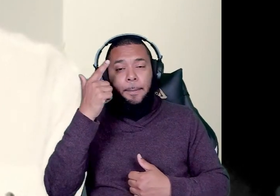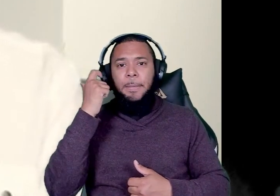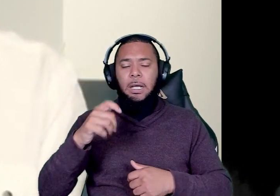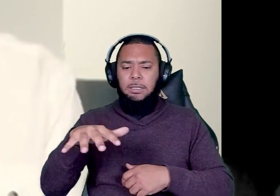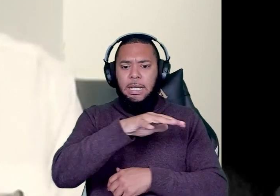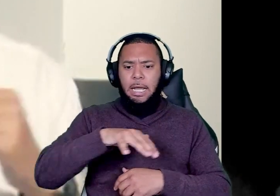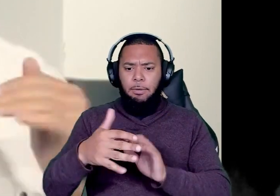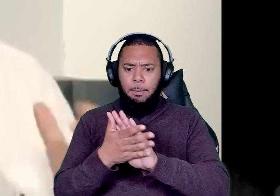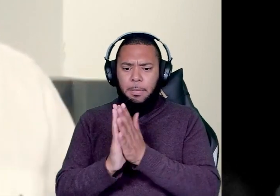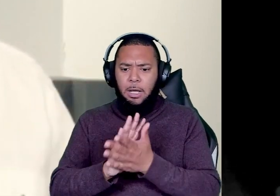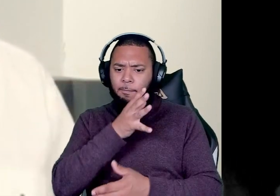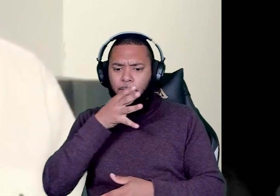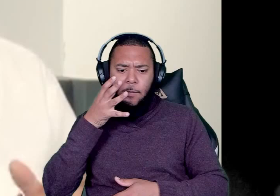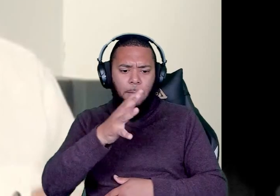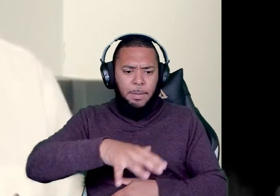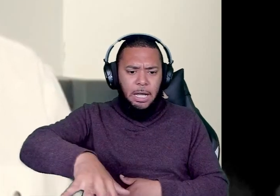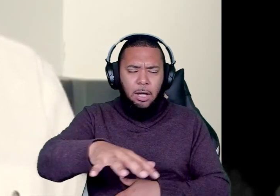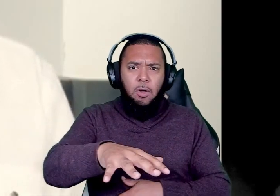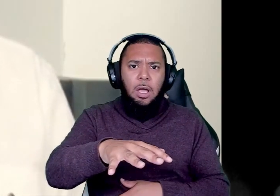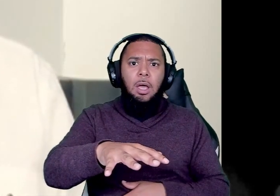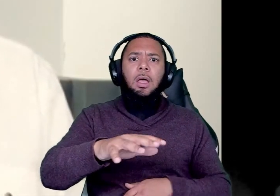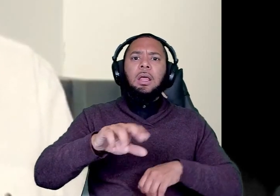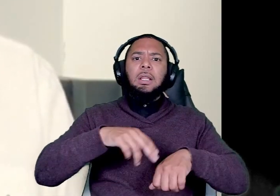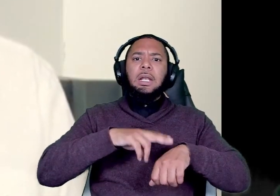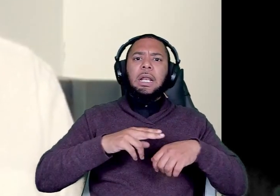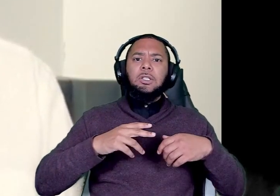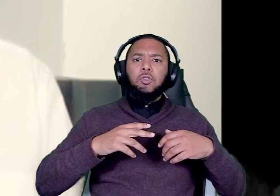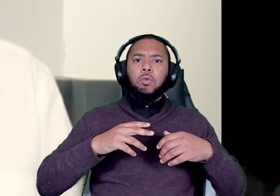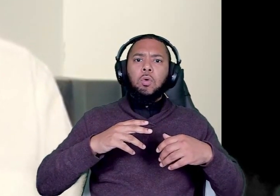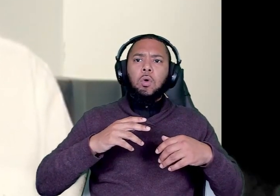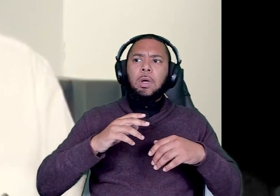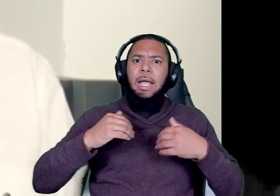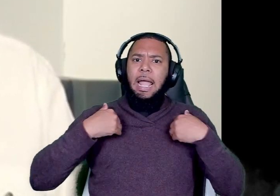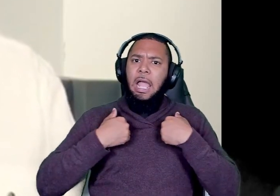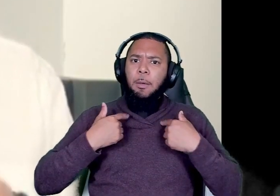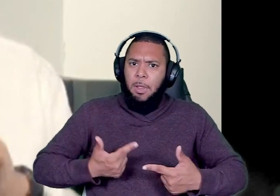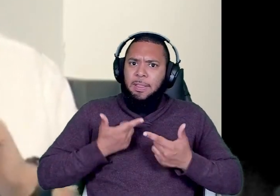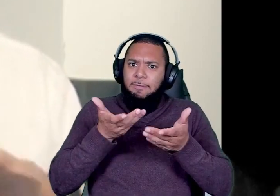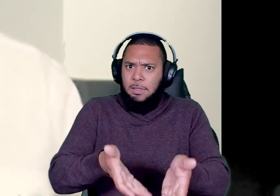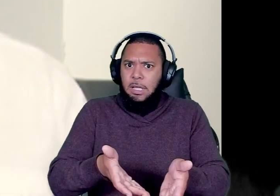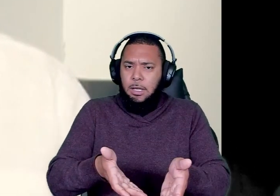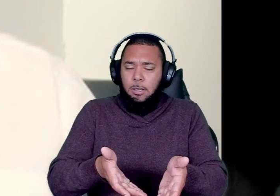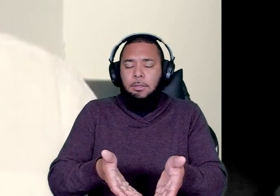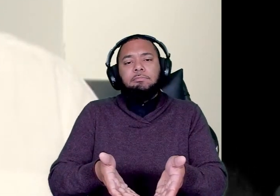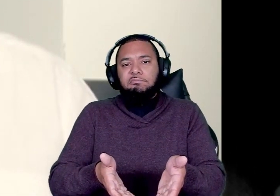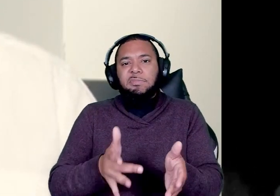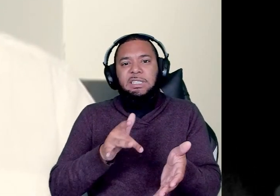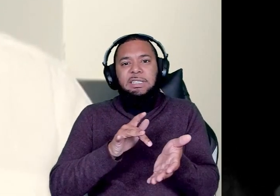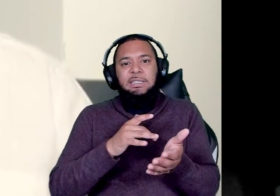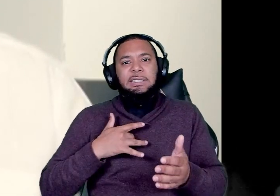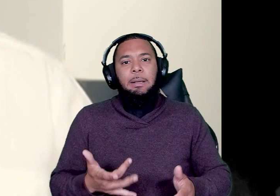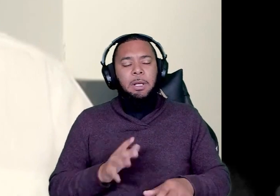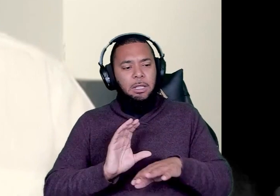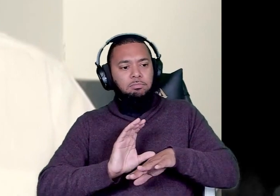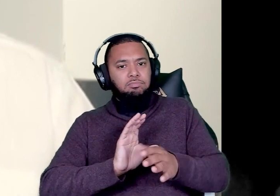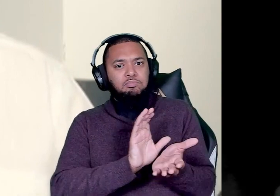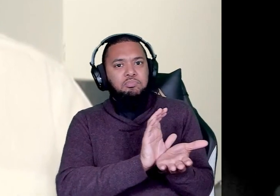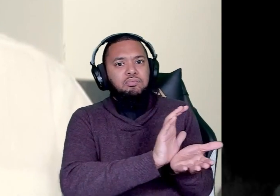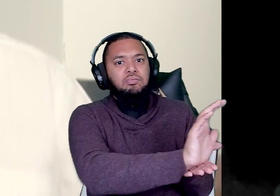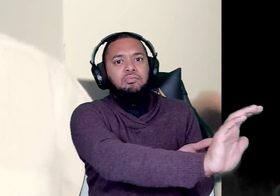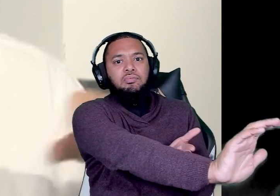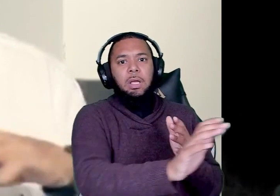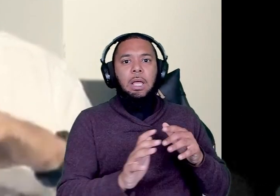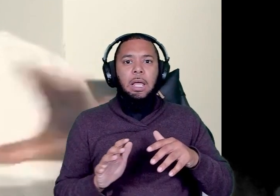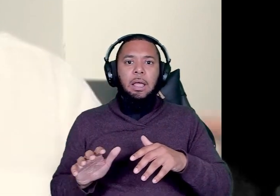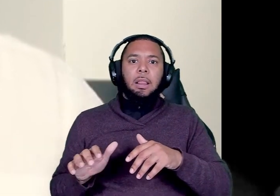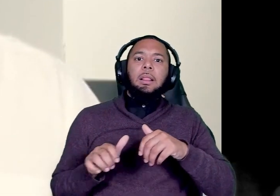or ranch land, those species, those natural species that used to exist there, typically are driven into the last remnants of what used